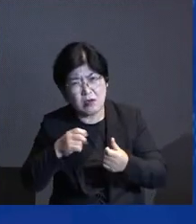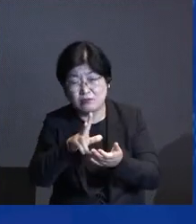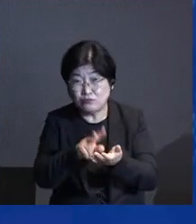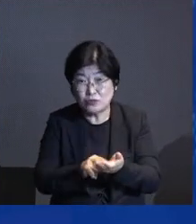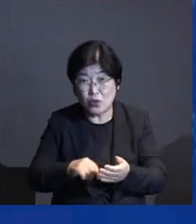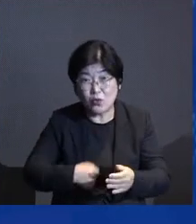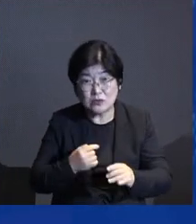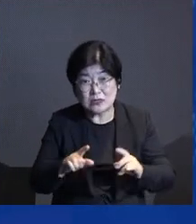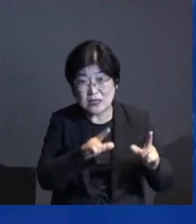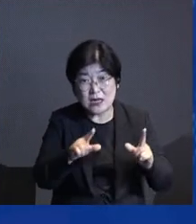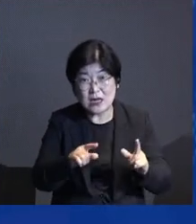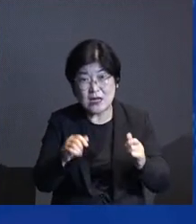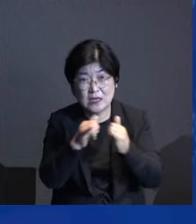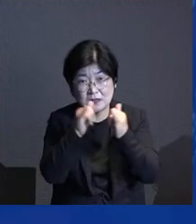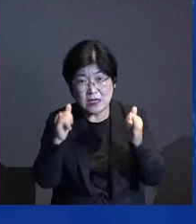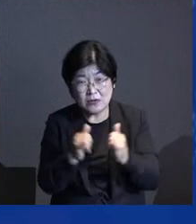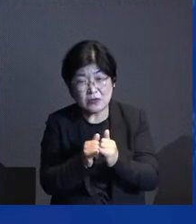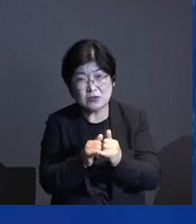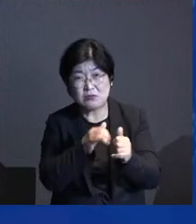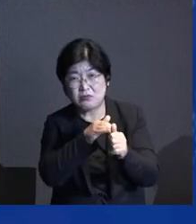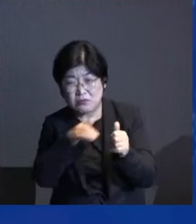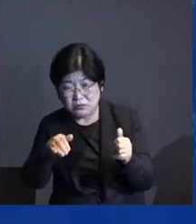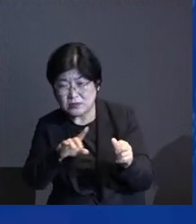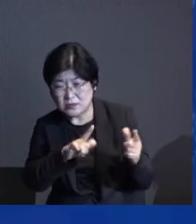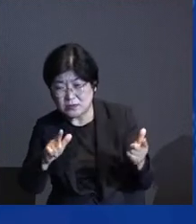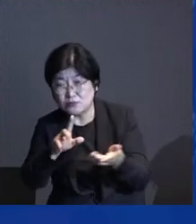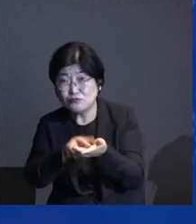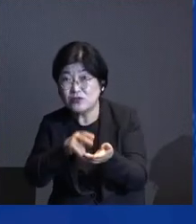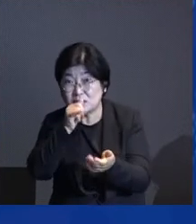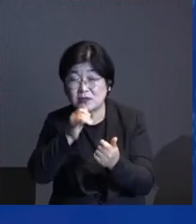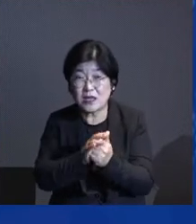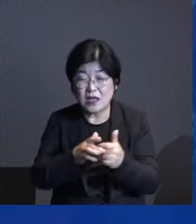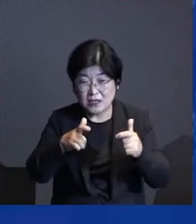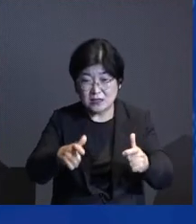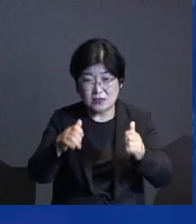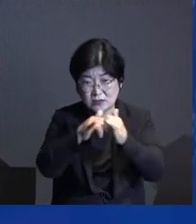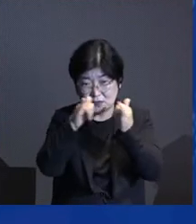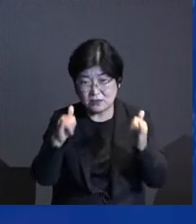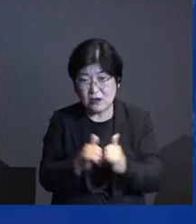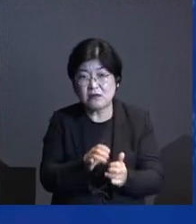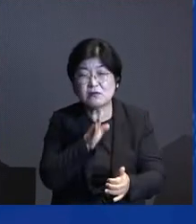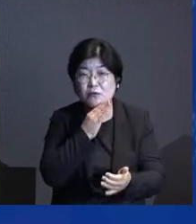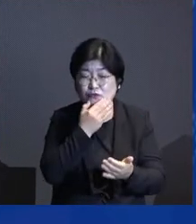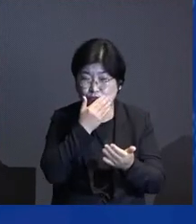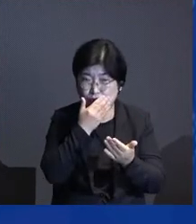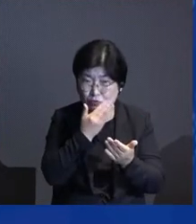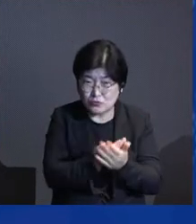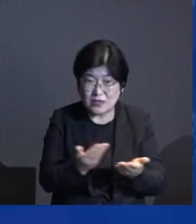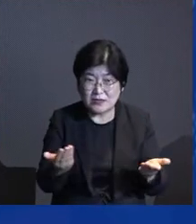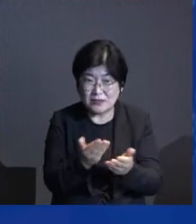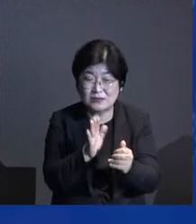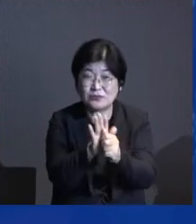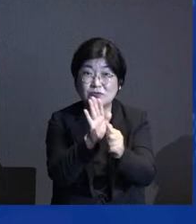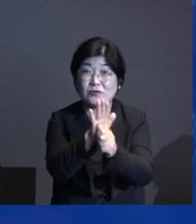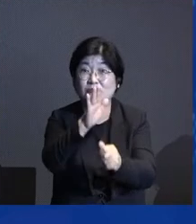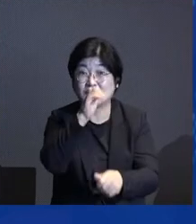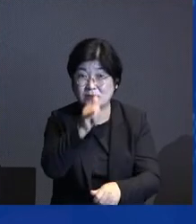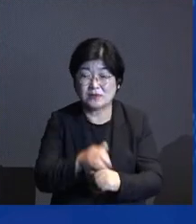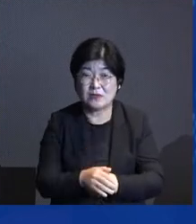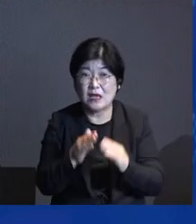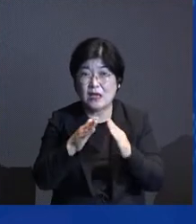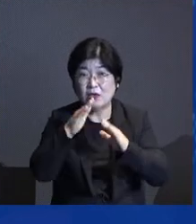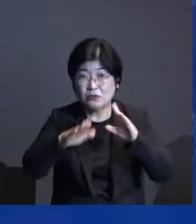heard, local communities can be a precious source of support, as they are near, within walking distance, and